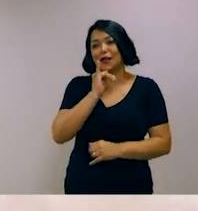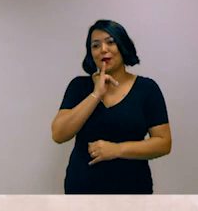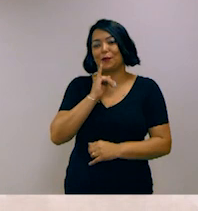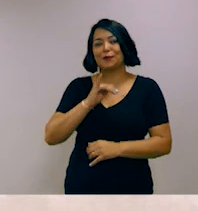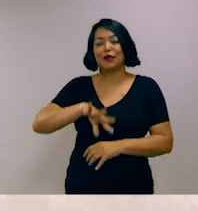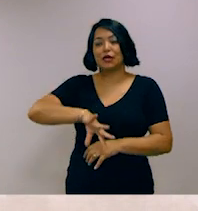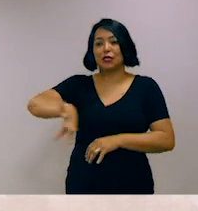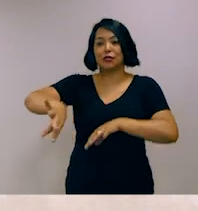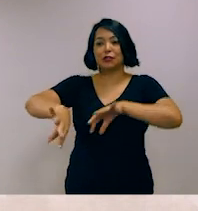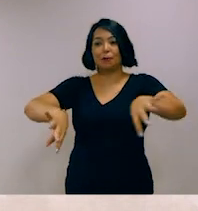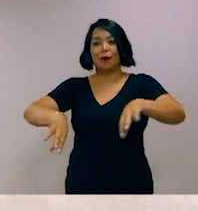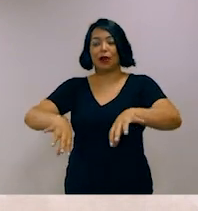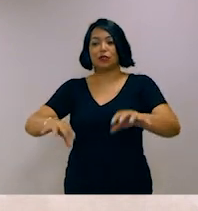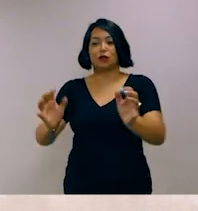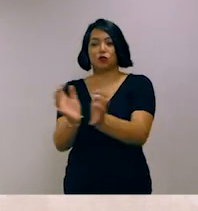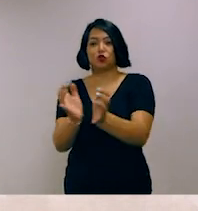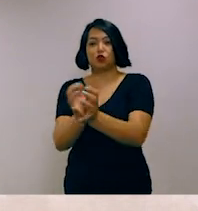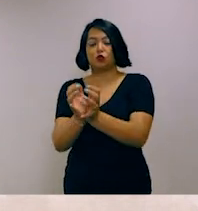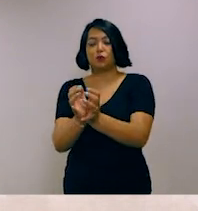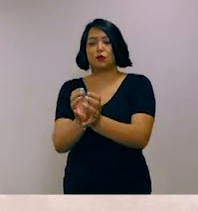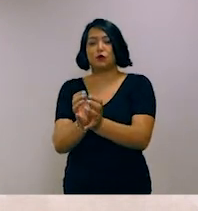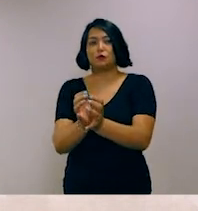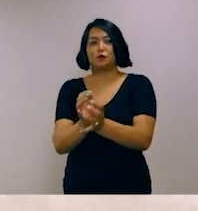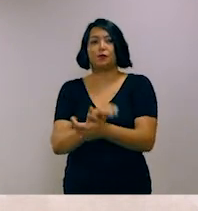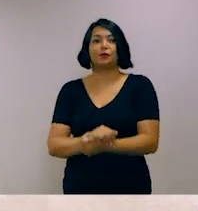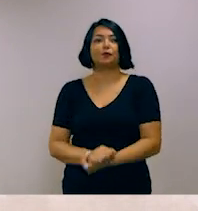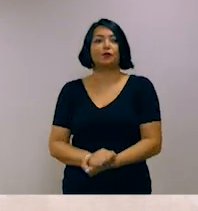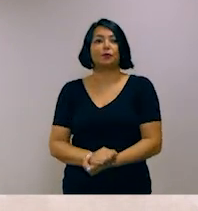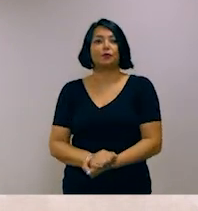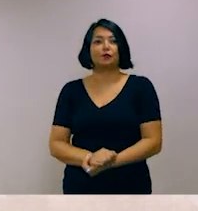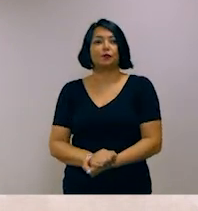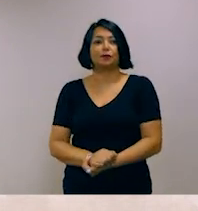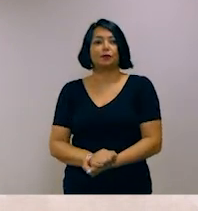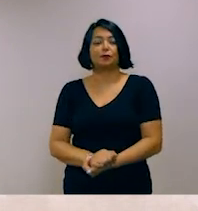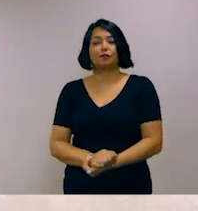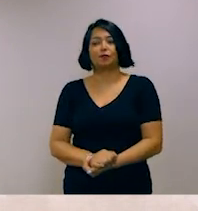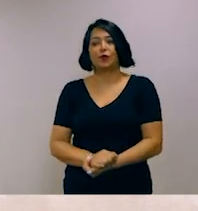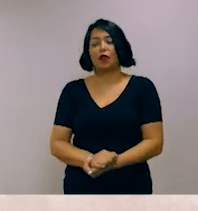Here are some examples of separation of clusters.